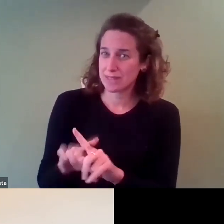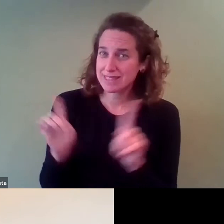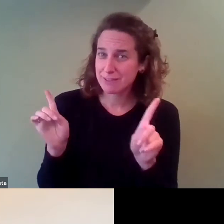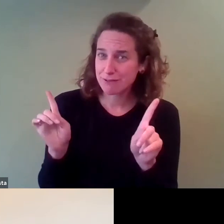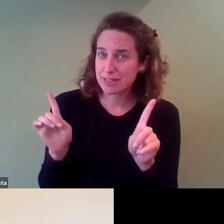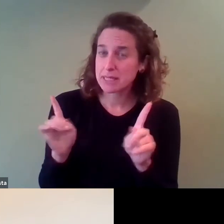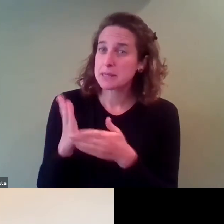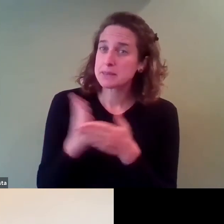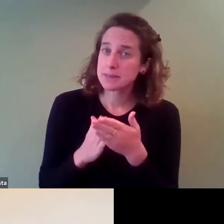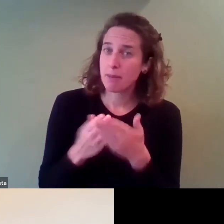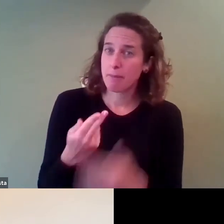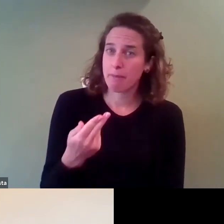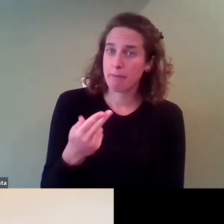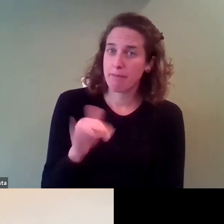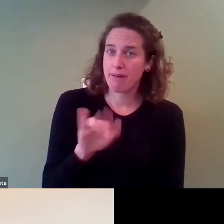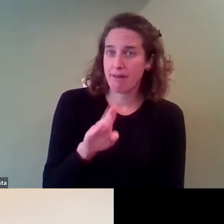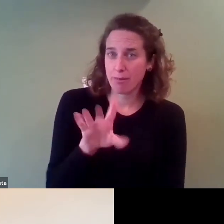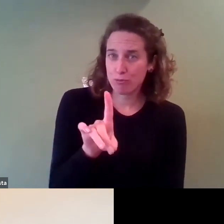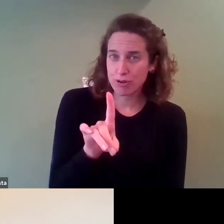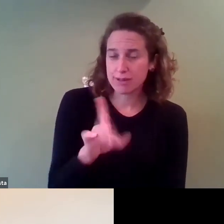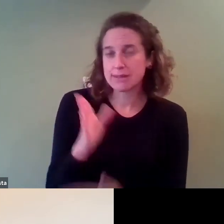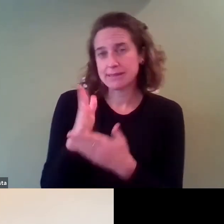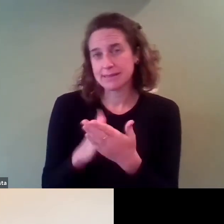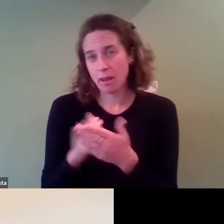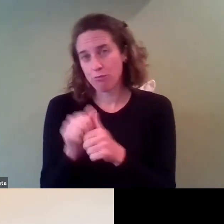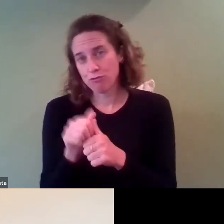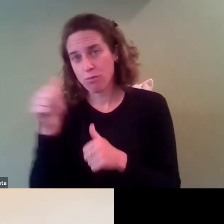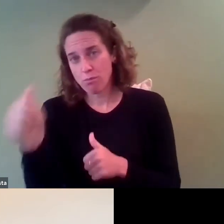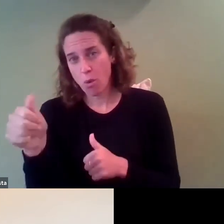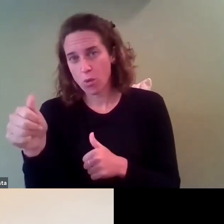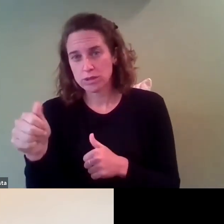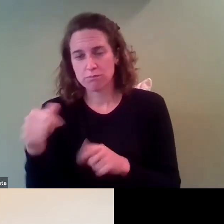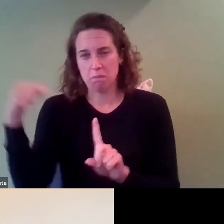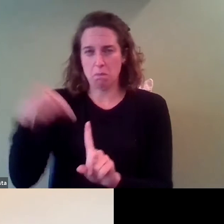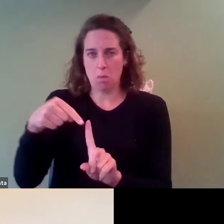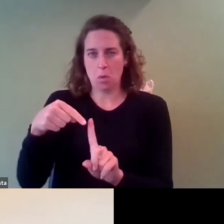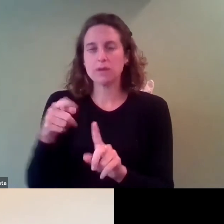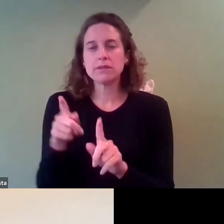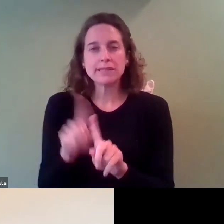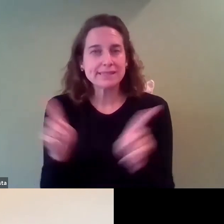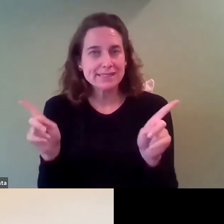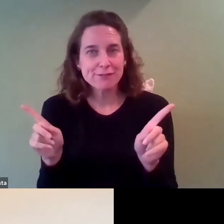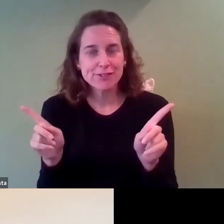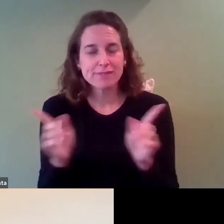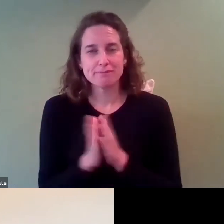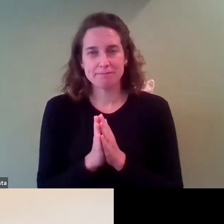or remote or in person. It doesn't really matter. It is different, no matter how you're going back.